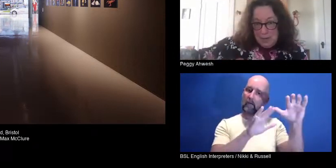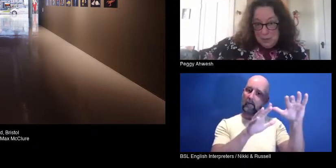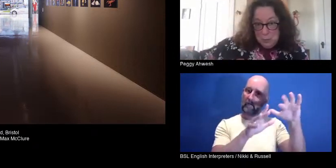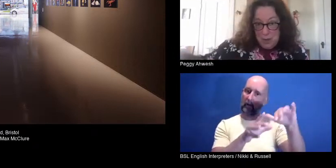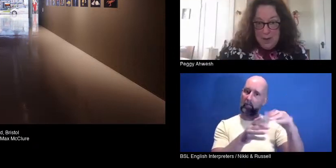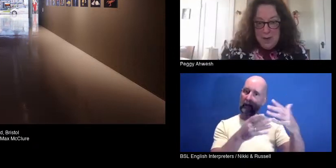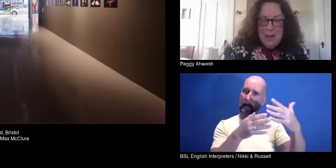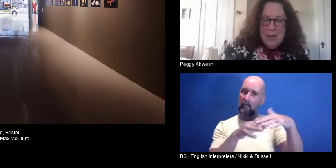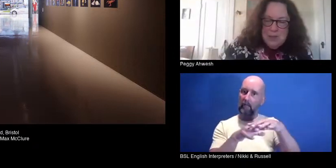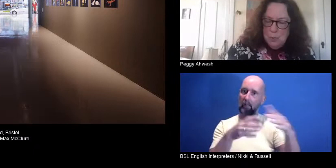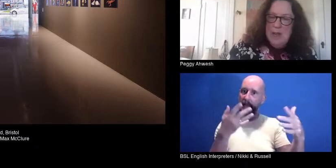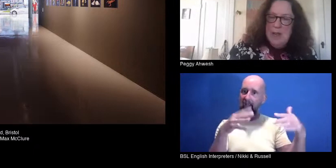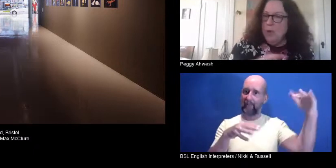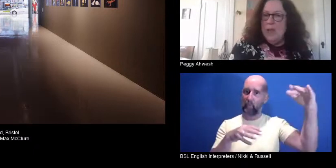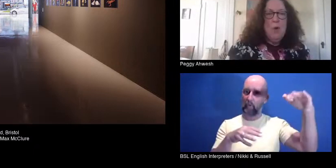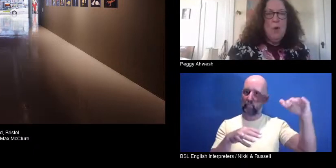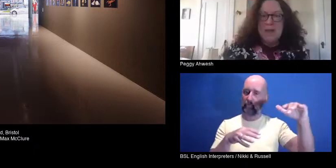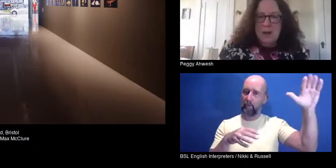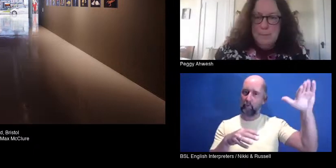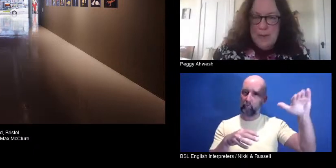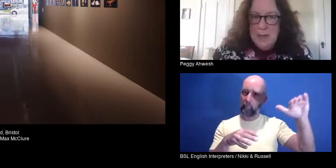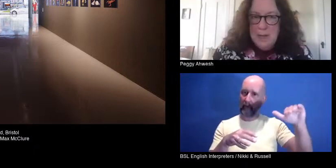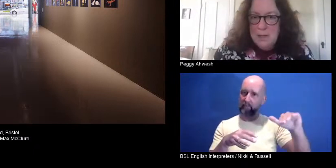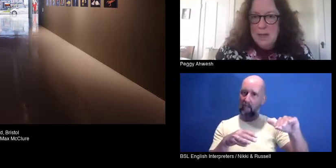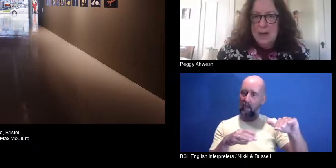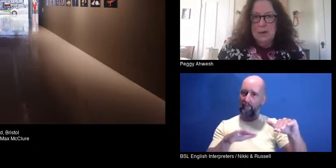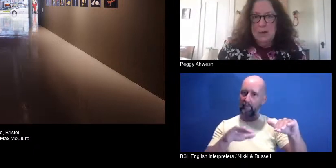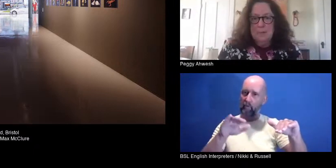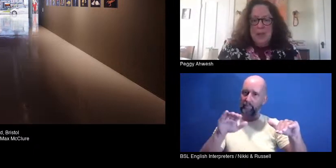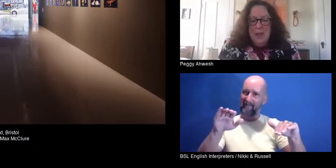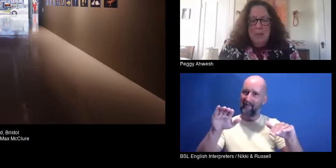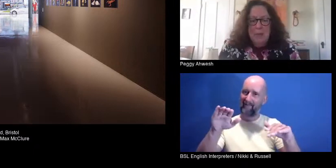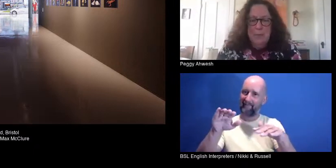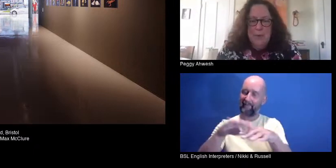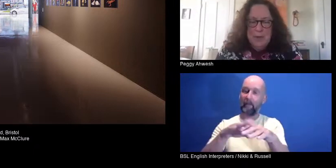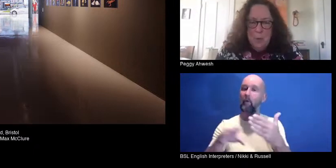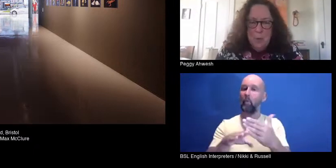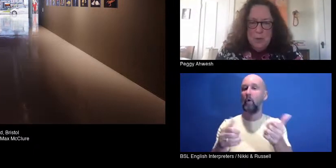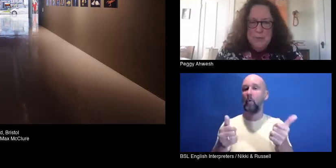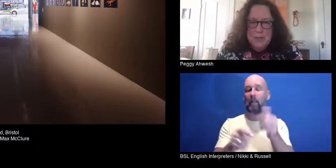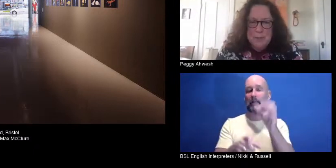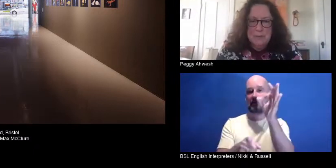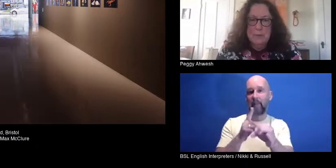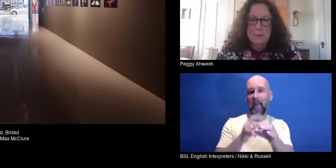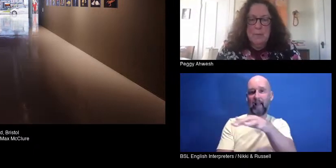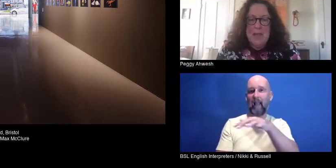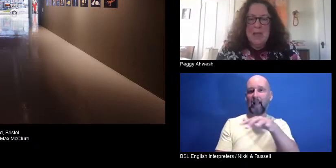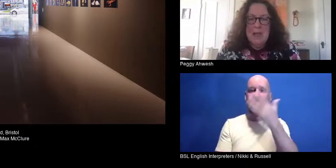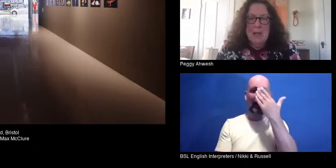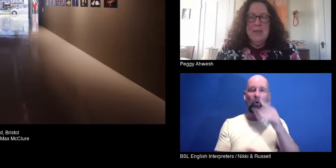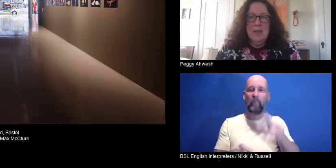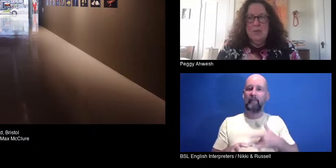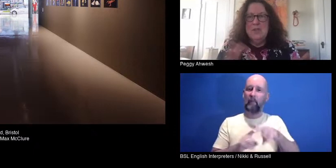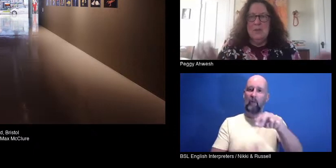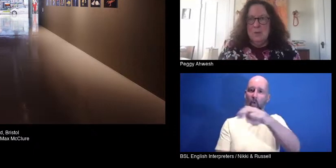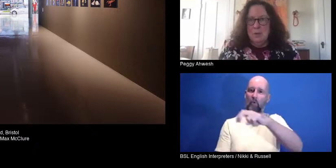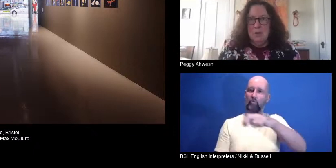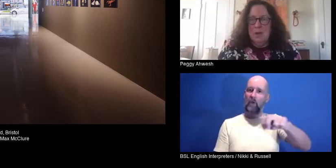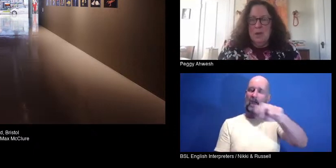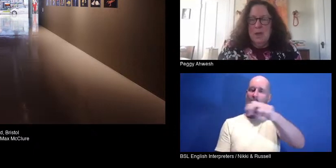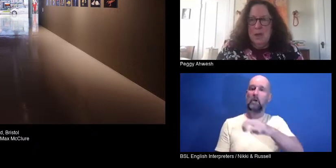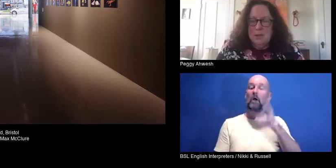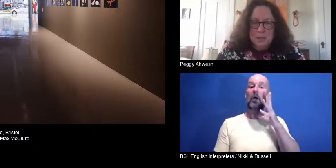with the next one, is really, really worked out at Spike Island a lot. I don't know how people feel when they wander around the space, but for me, the